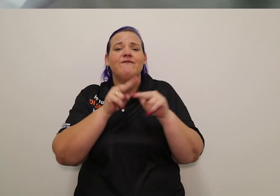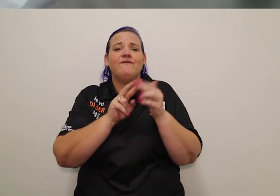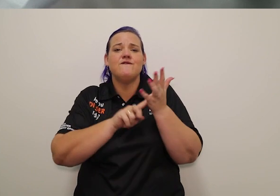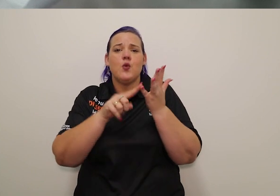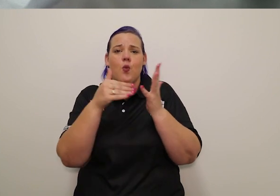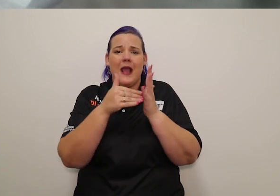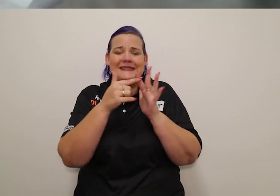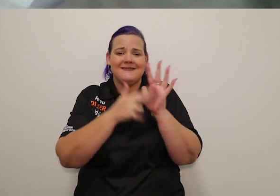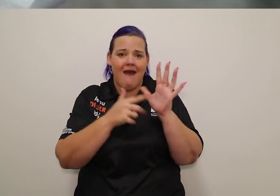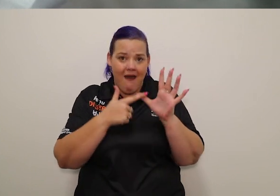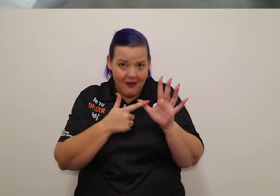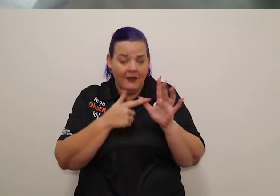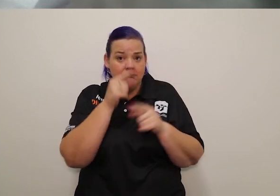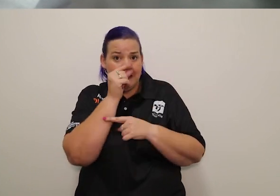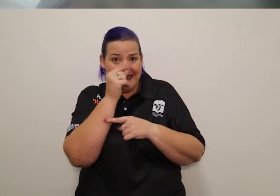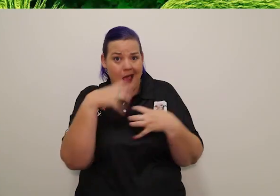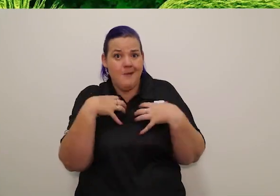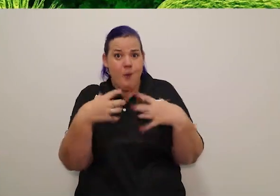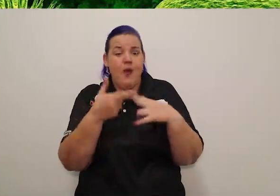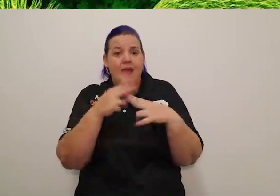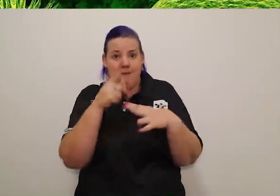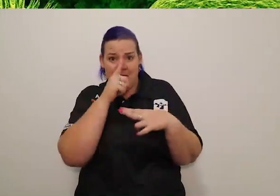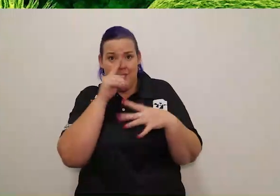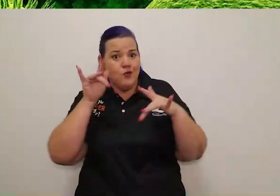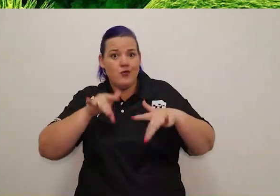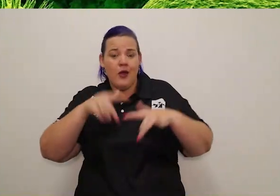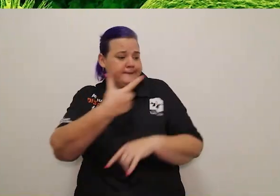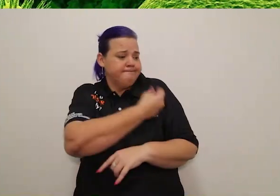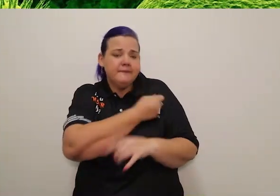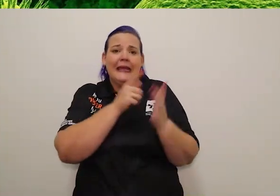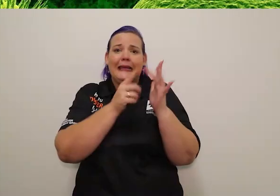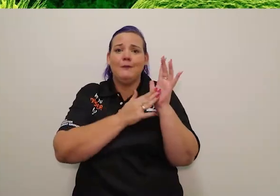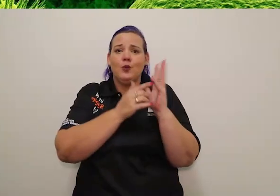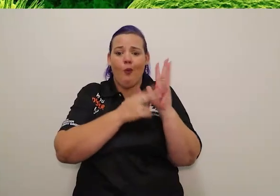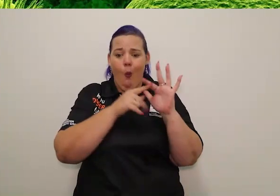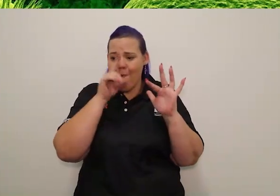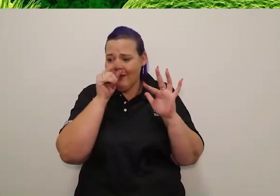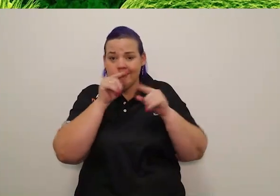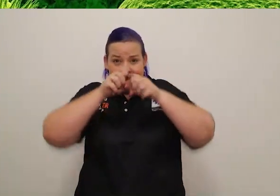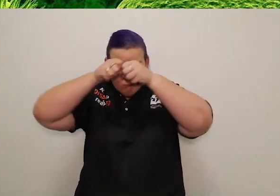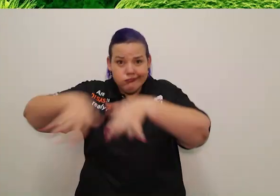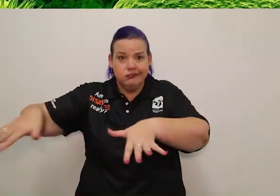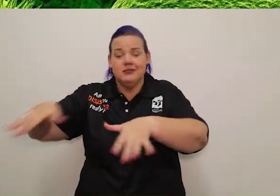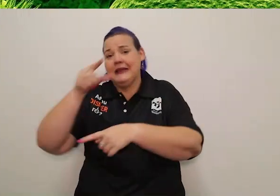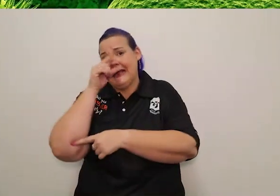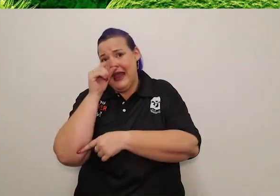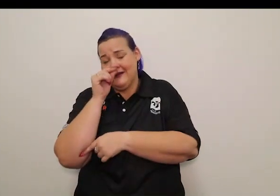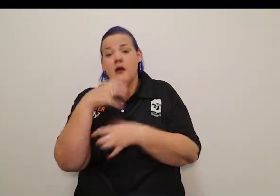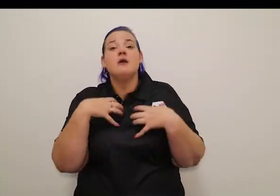worldwide outbreak of disease that can occur when a new strain of influenza, to which people are not immune, emerges and